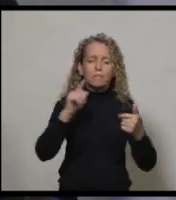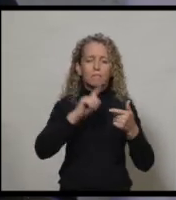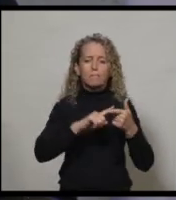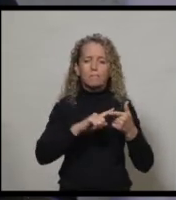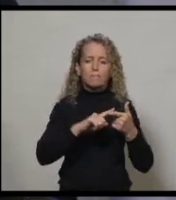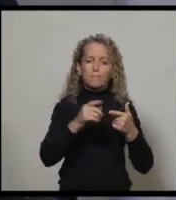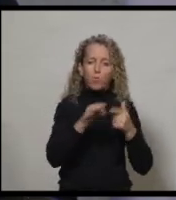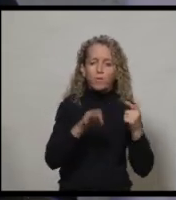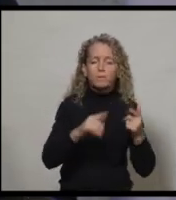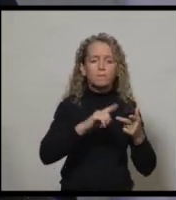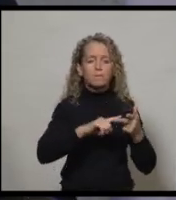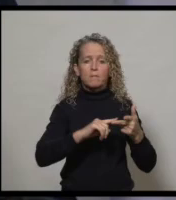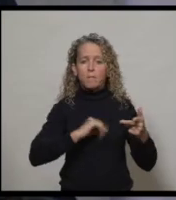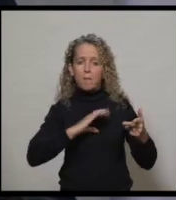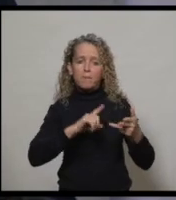and empowerment showing up?